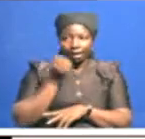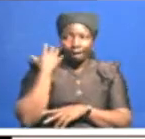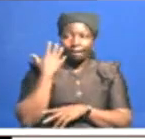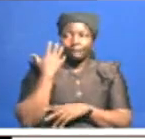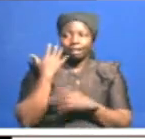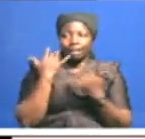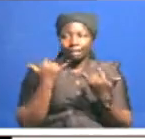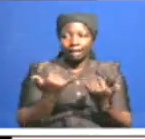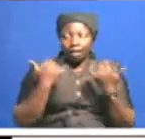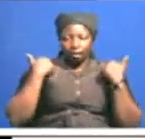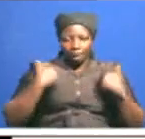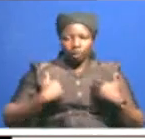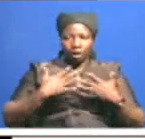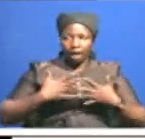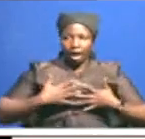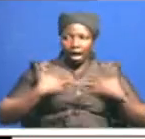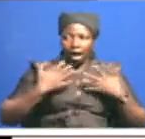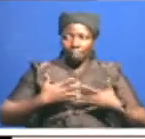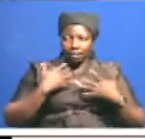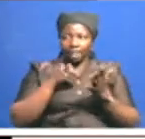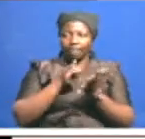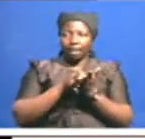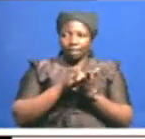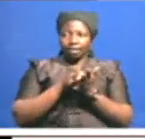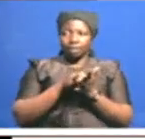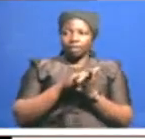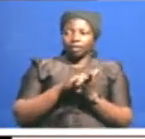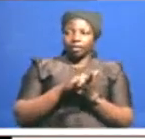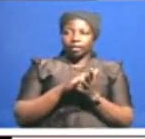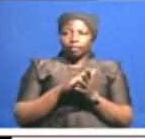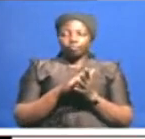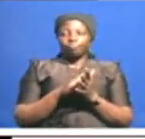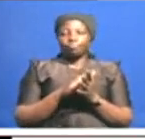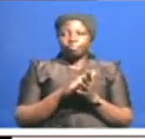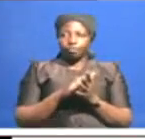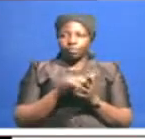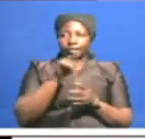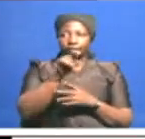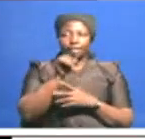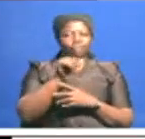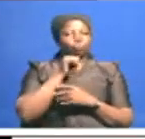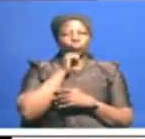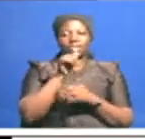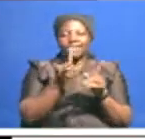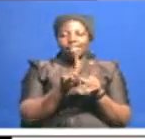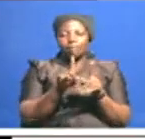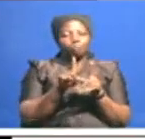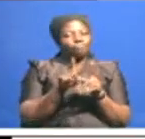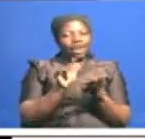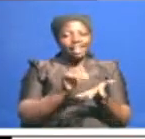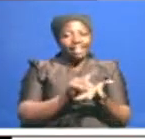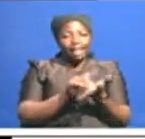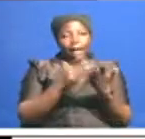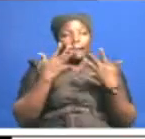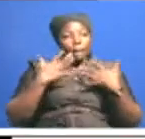now happy that it is not the case anymore that citizens